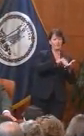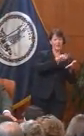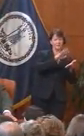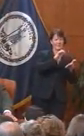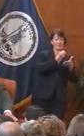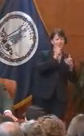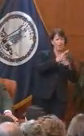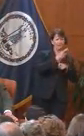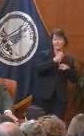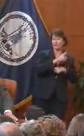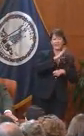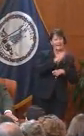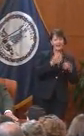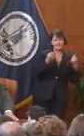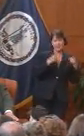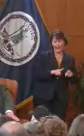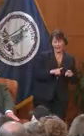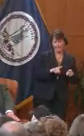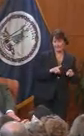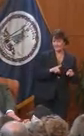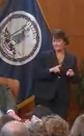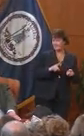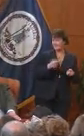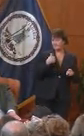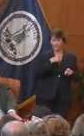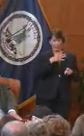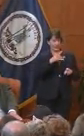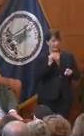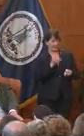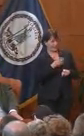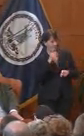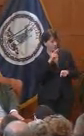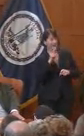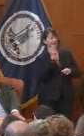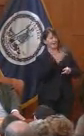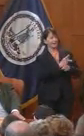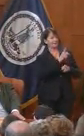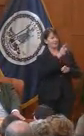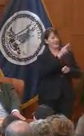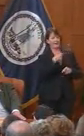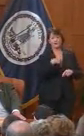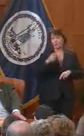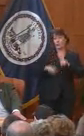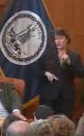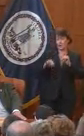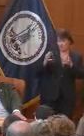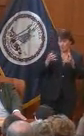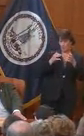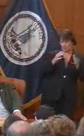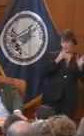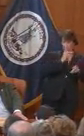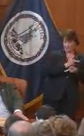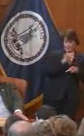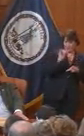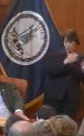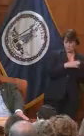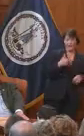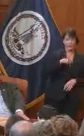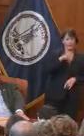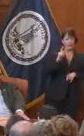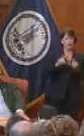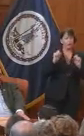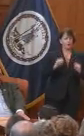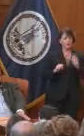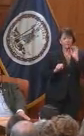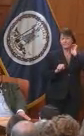it didn't. That if we liked our doctor, we could keep them, we couldn't. If we liked our plan, we could keep it, we couldn't.